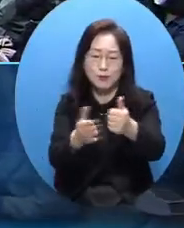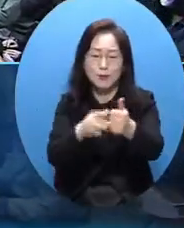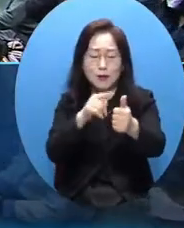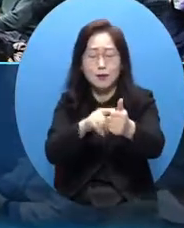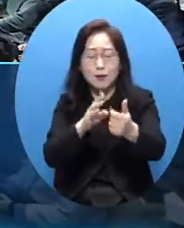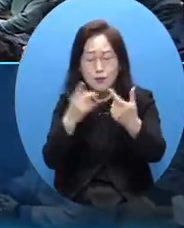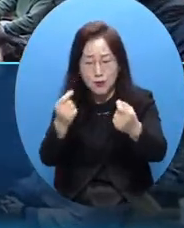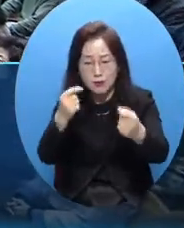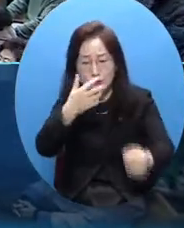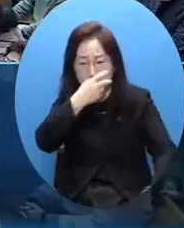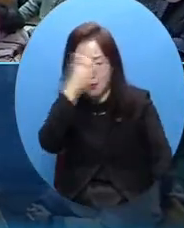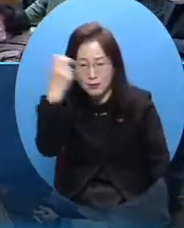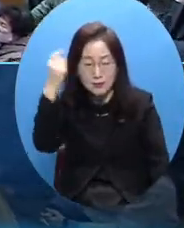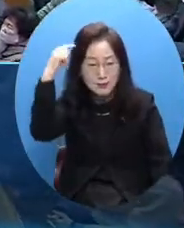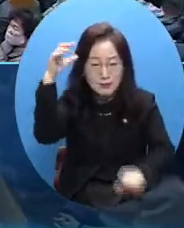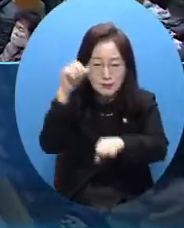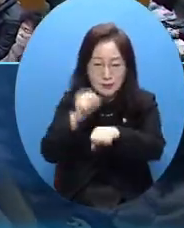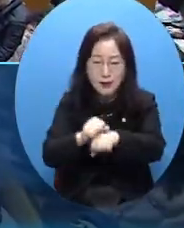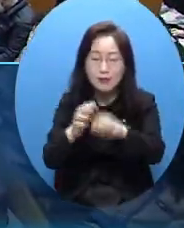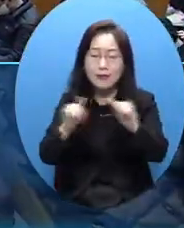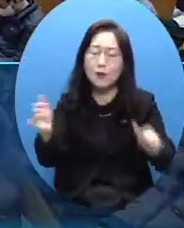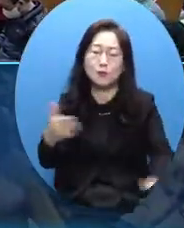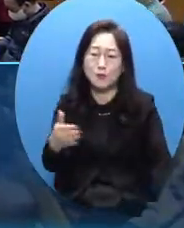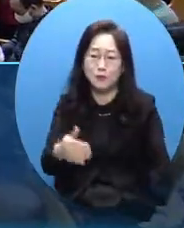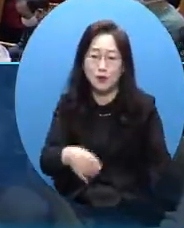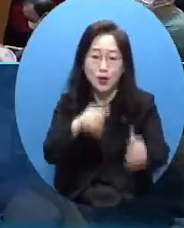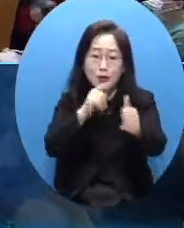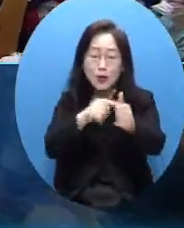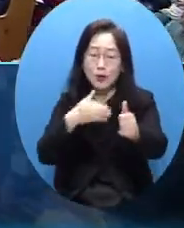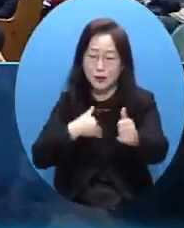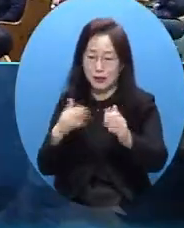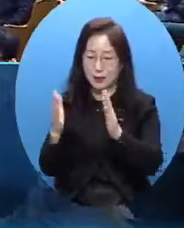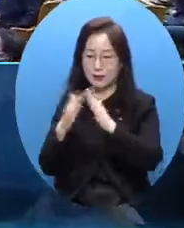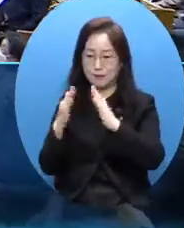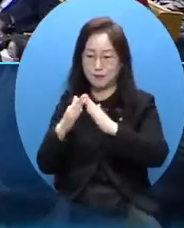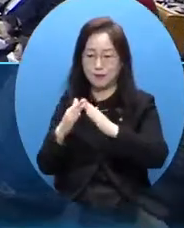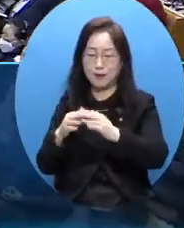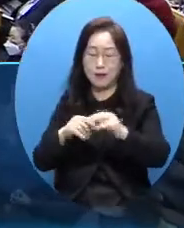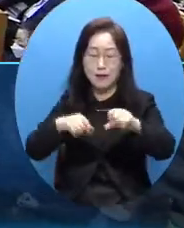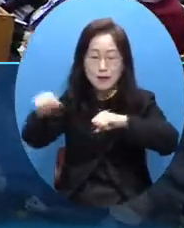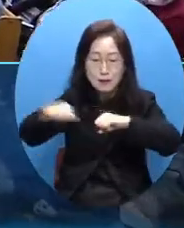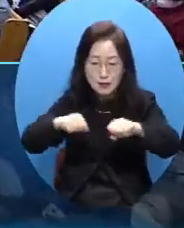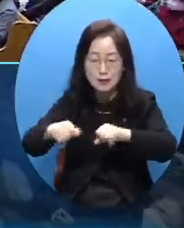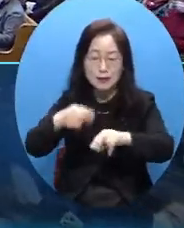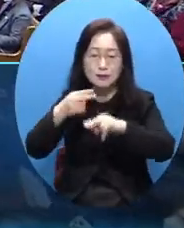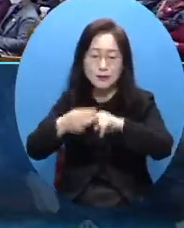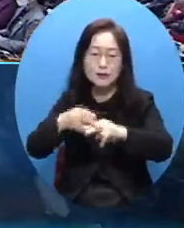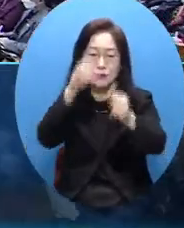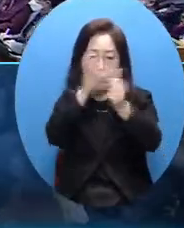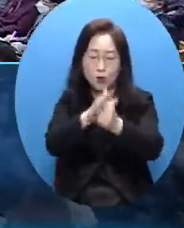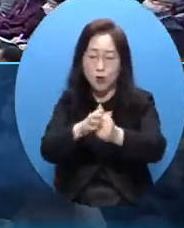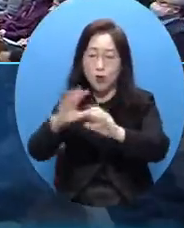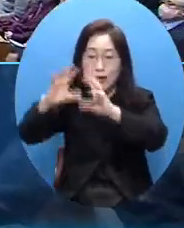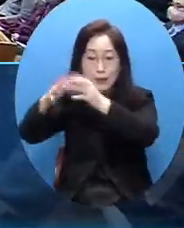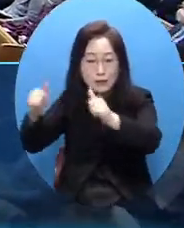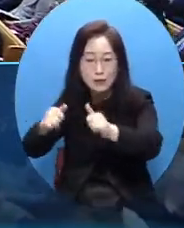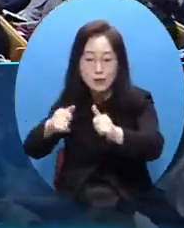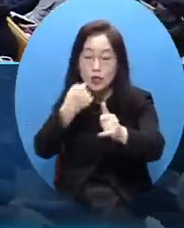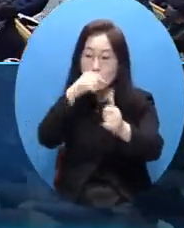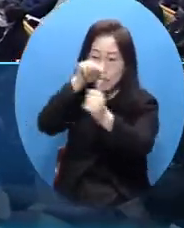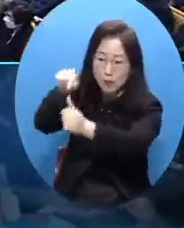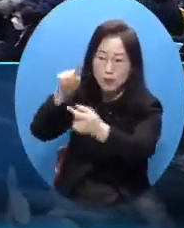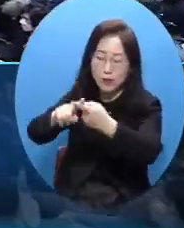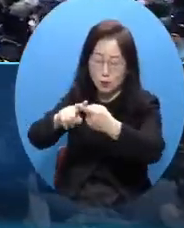this known to you there is no one is so Discerning and and wise as you you shall be in the charge of my Palace and my all my people will submit to your